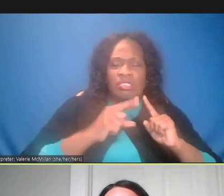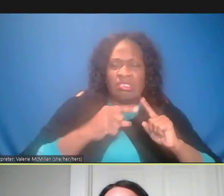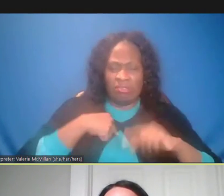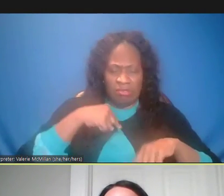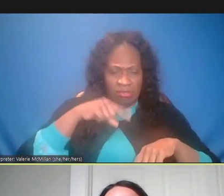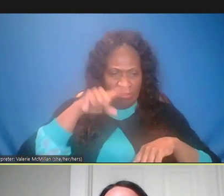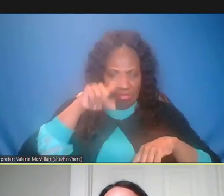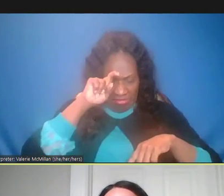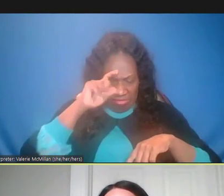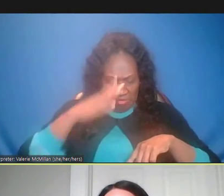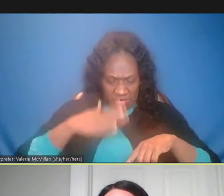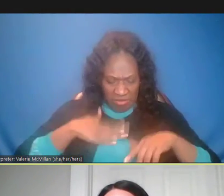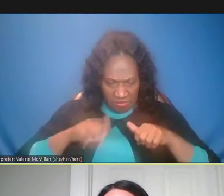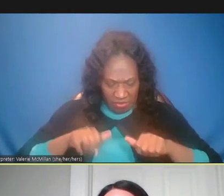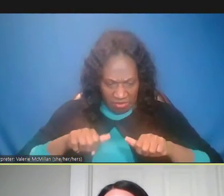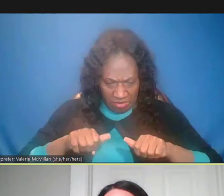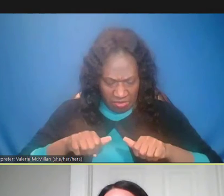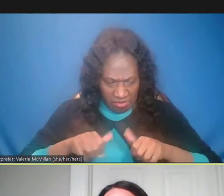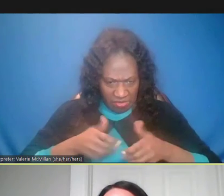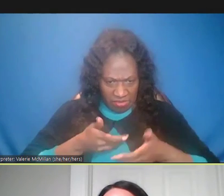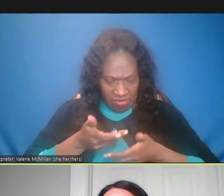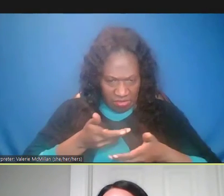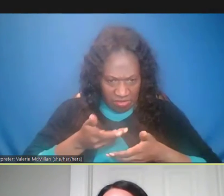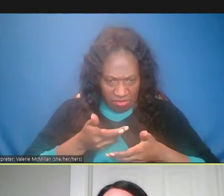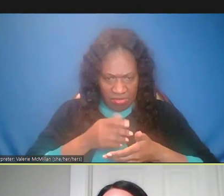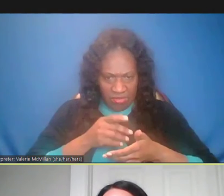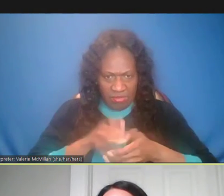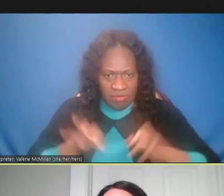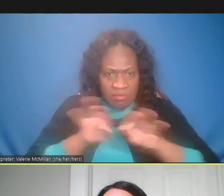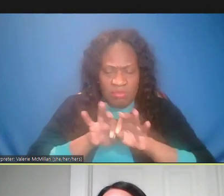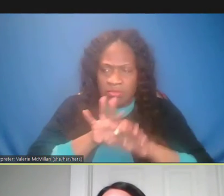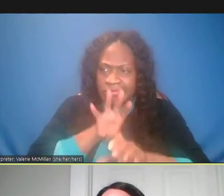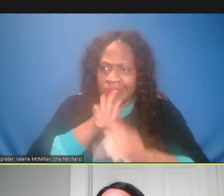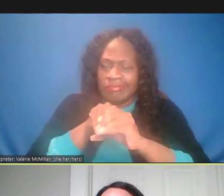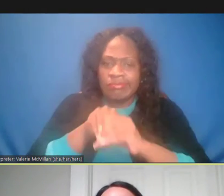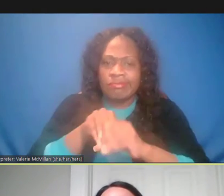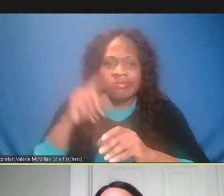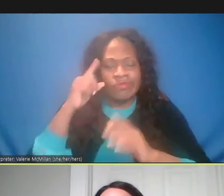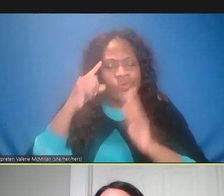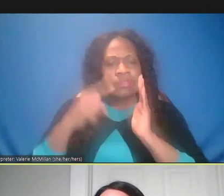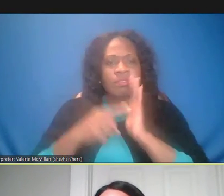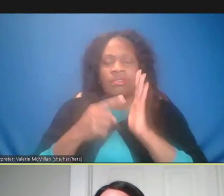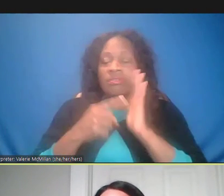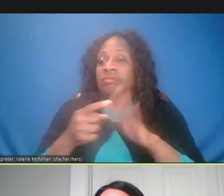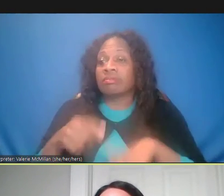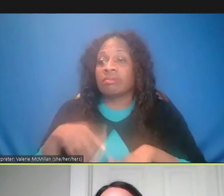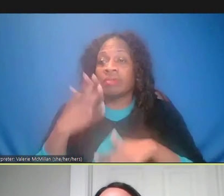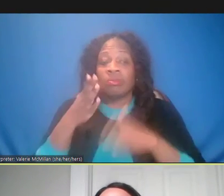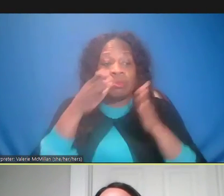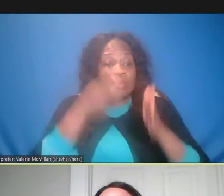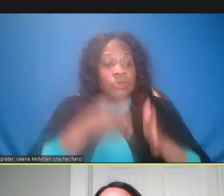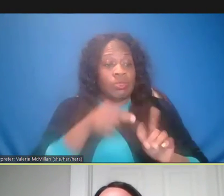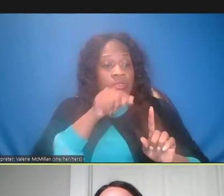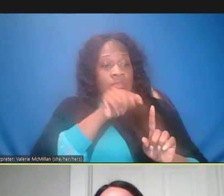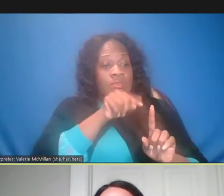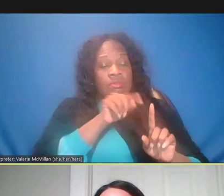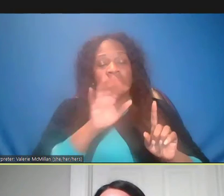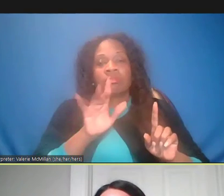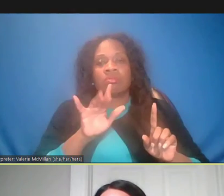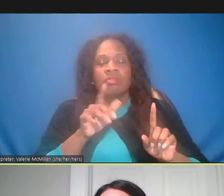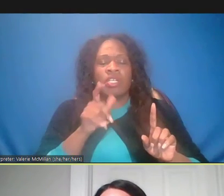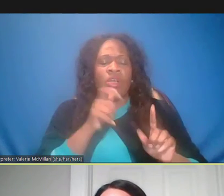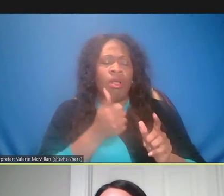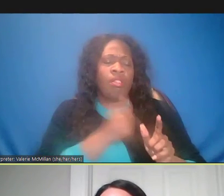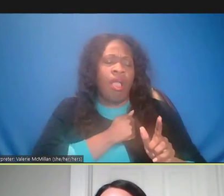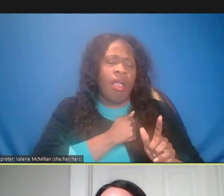our abilities to provide meaningful input. For example, there may be an individual who loves to go